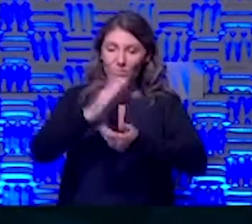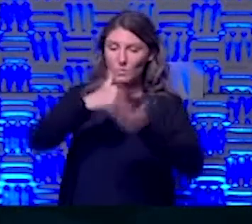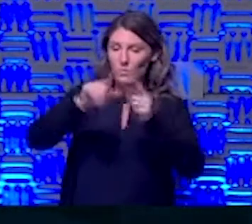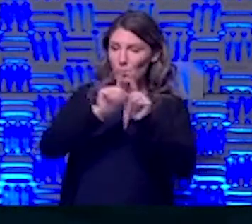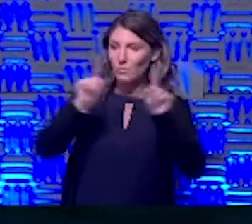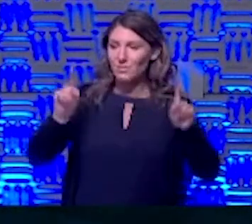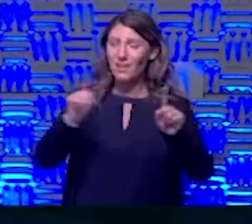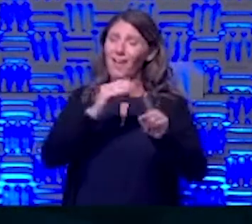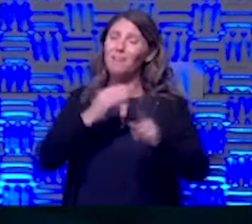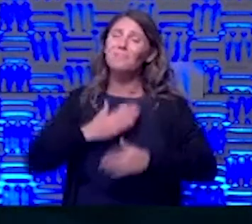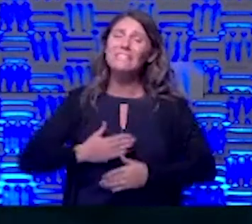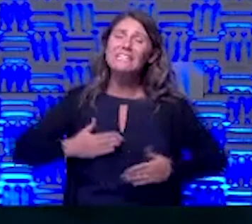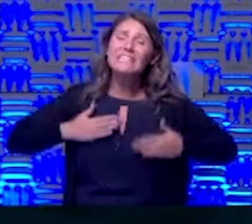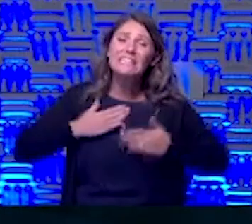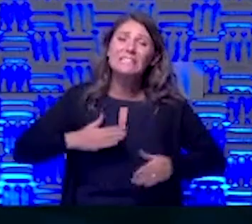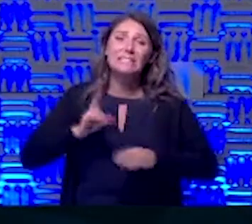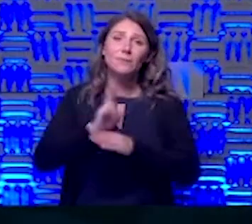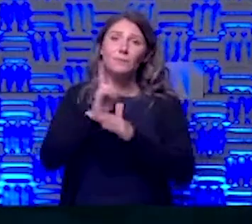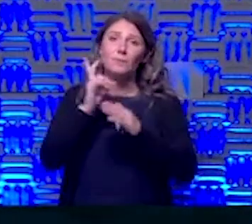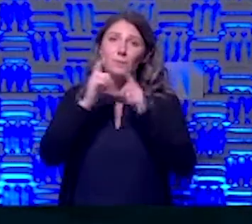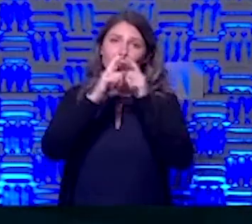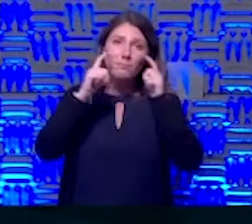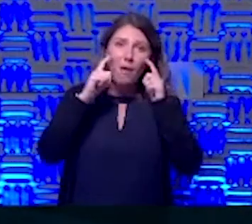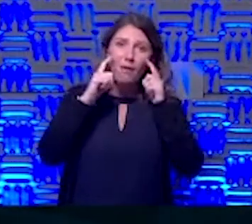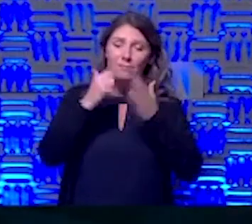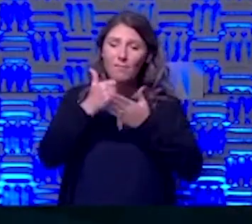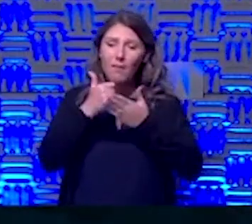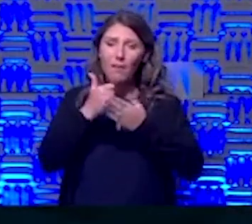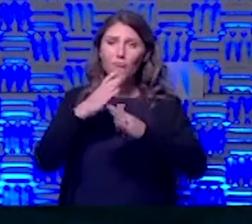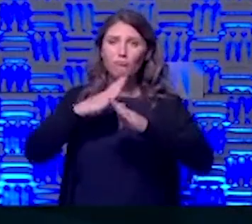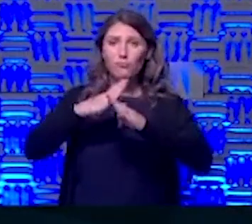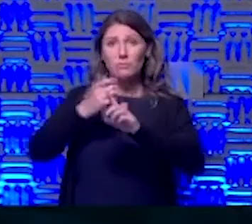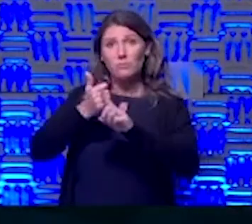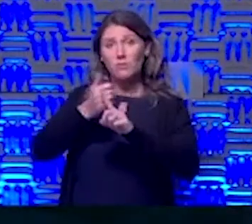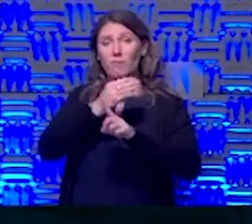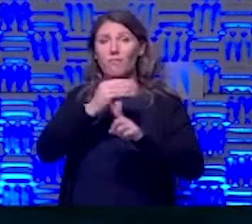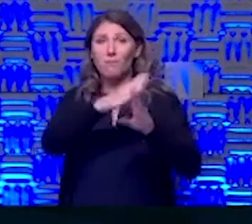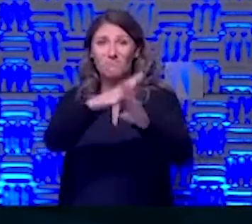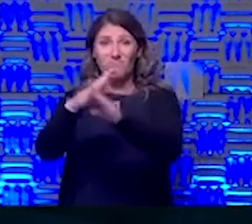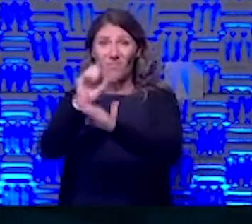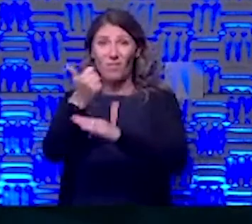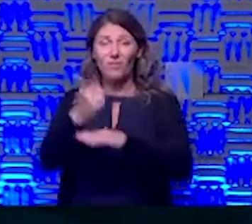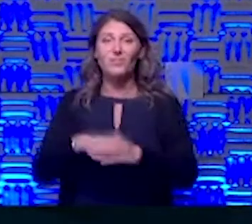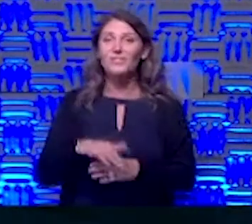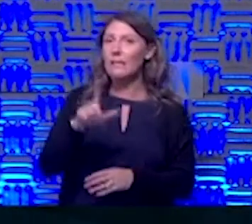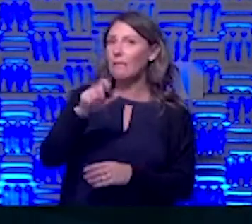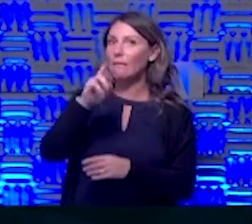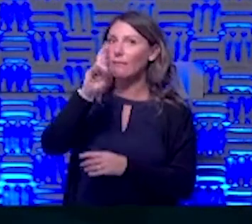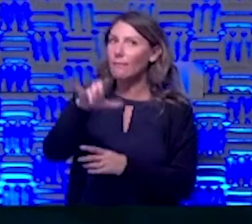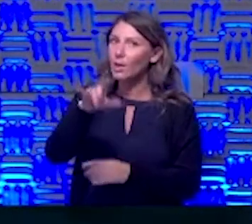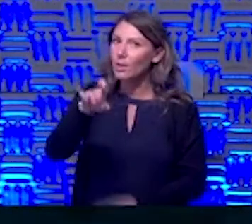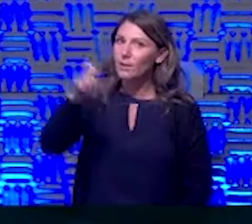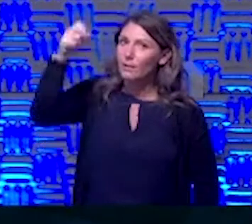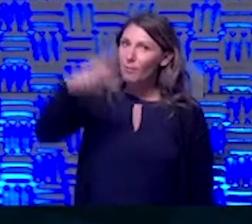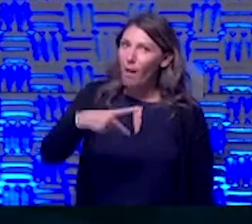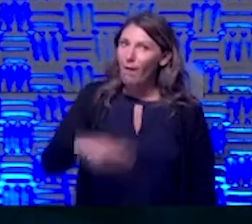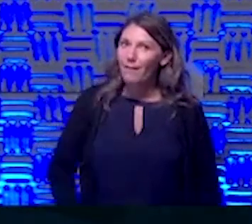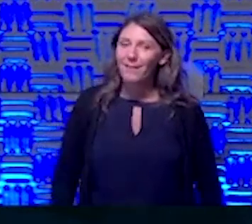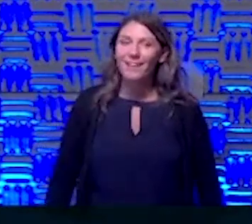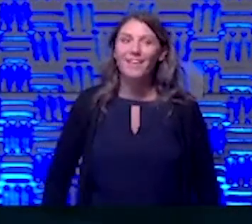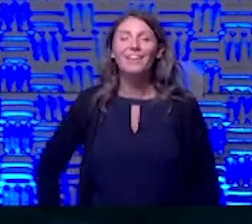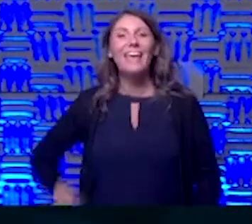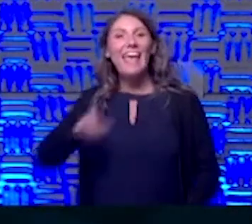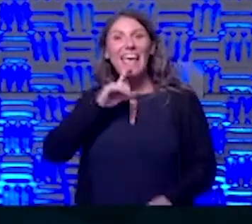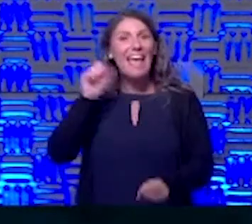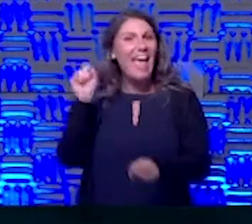recommended to help protect yourself and all of the rest of us. You bet. Larry? And you have to come back, Larry.